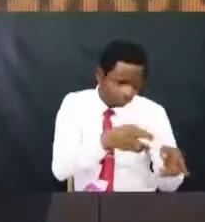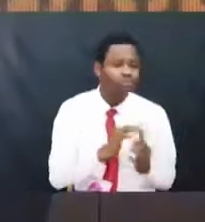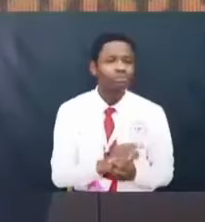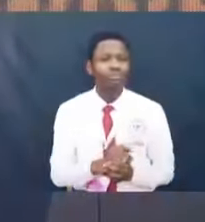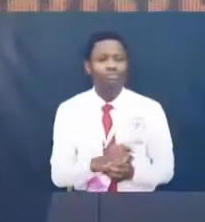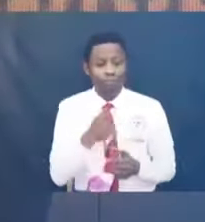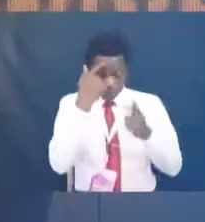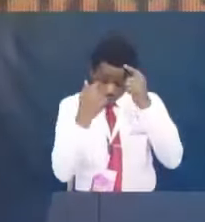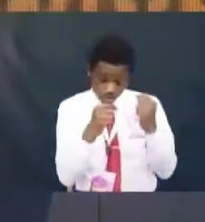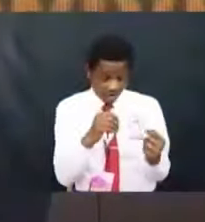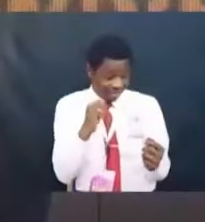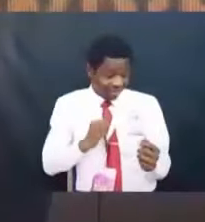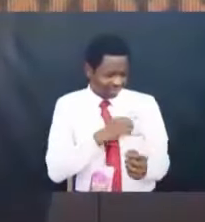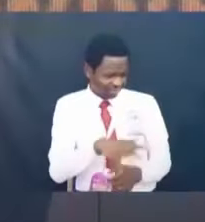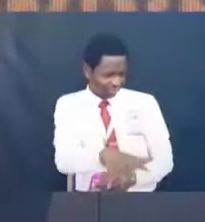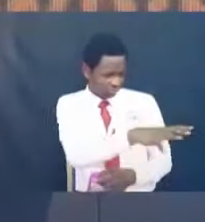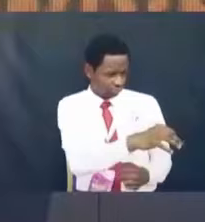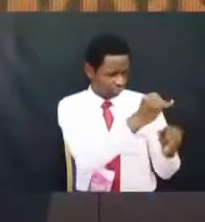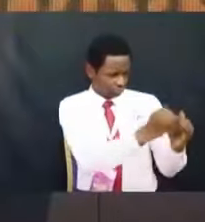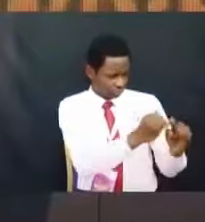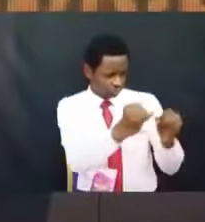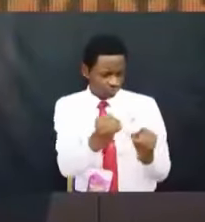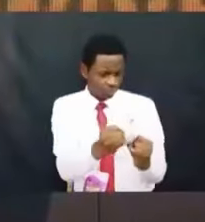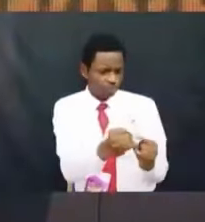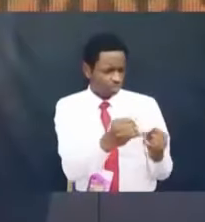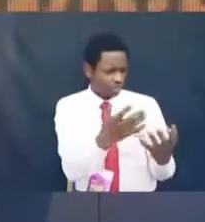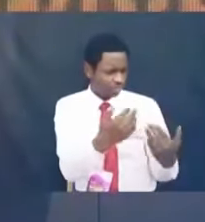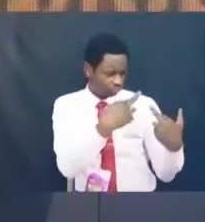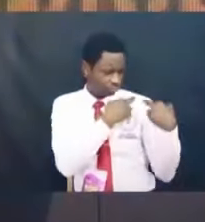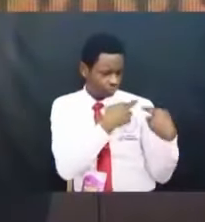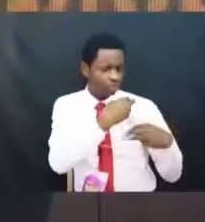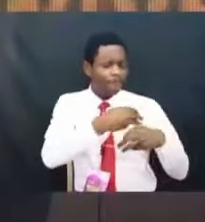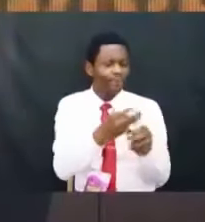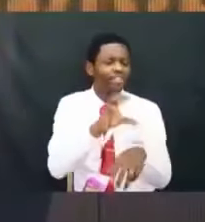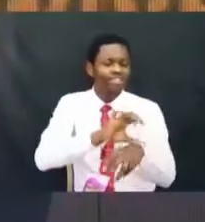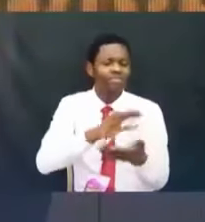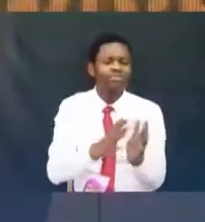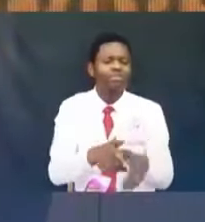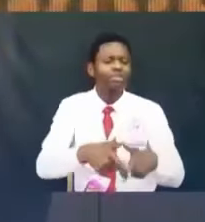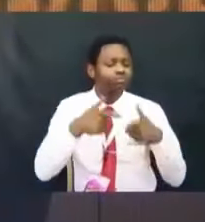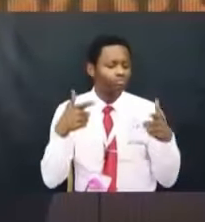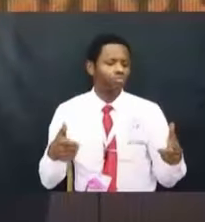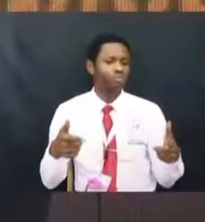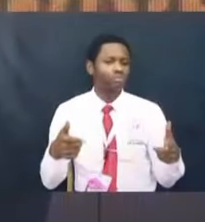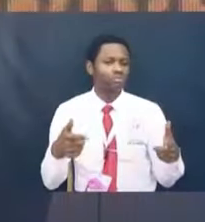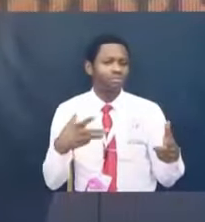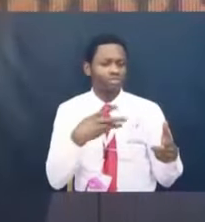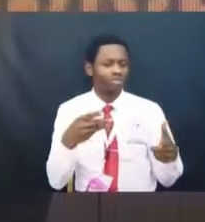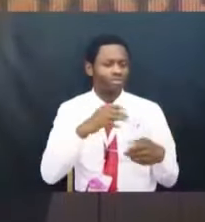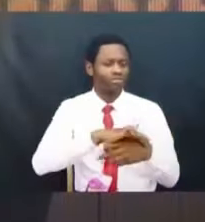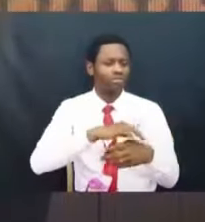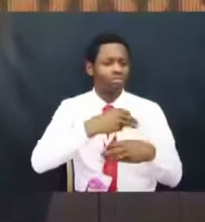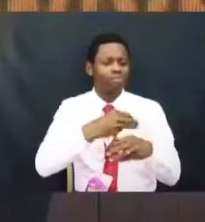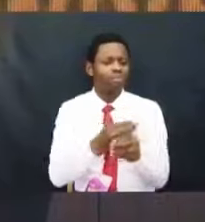them play a role in making the Church of Pentecost great. And by extension, the name of